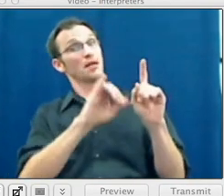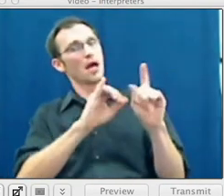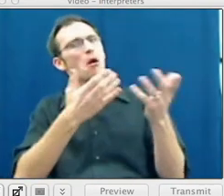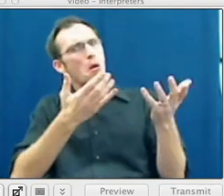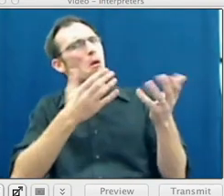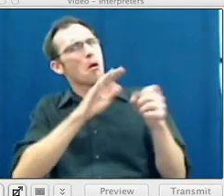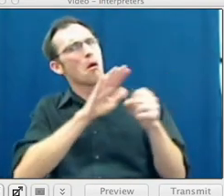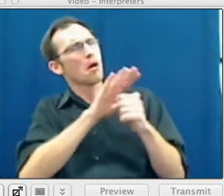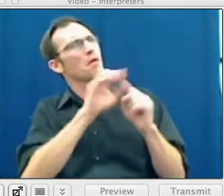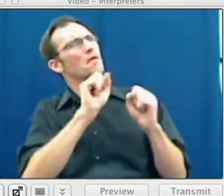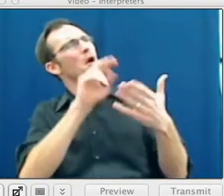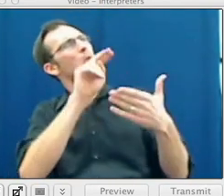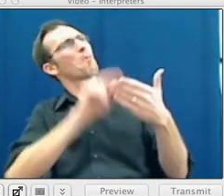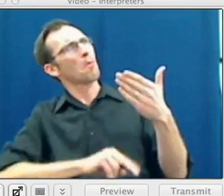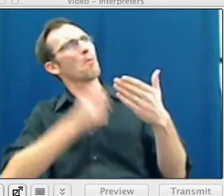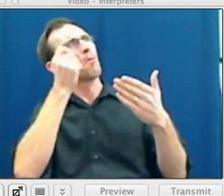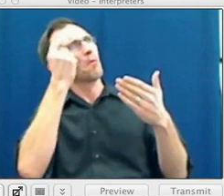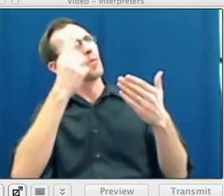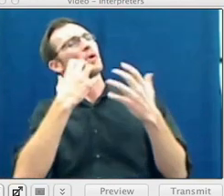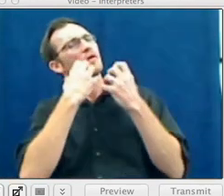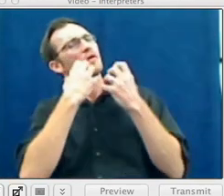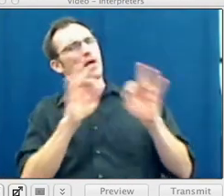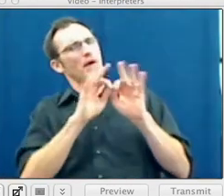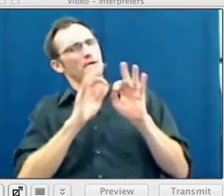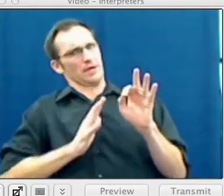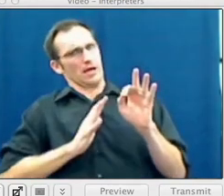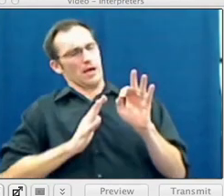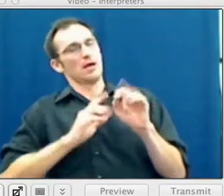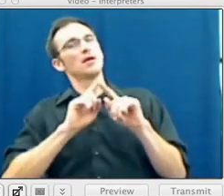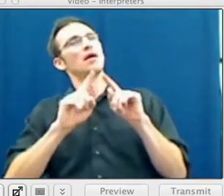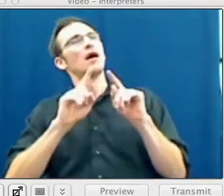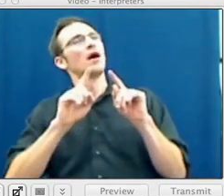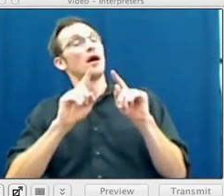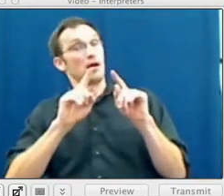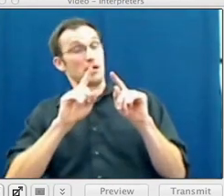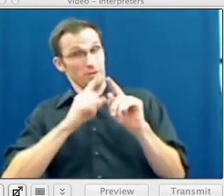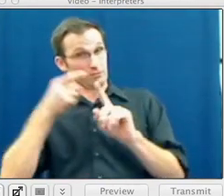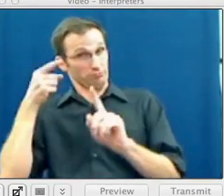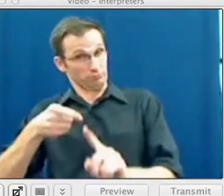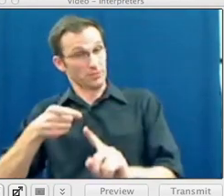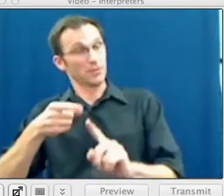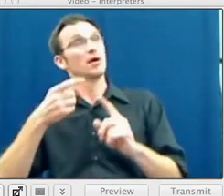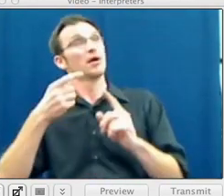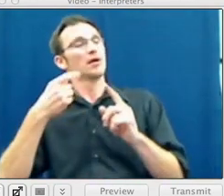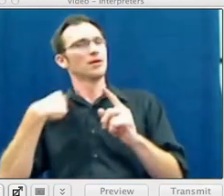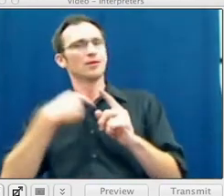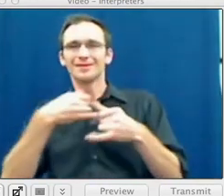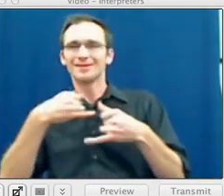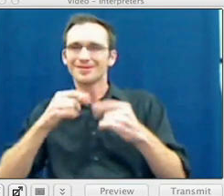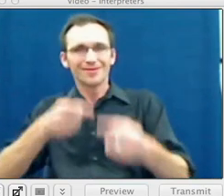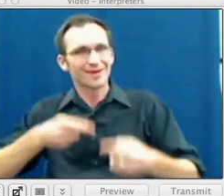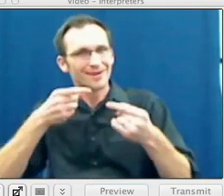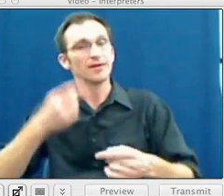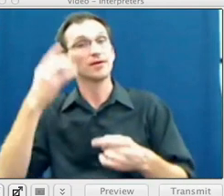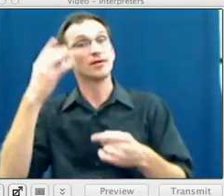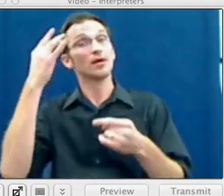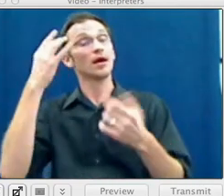of our values, but in the end, we have to struggle with, because of the constantly